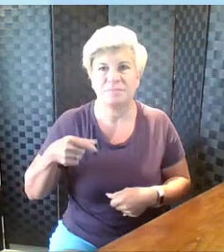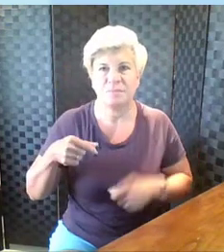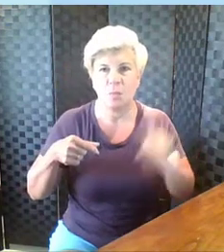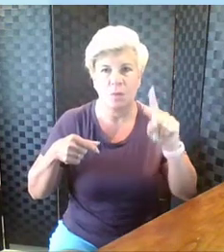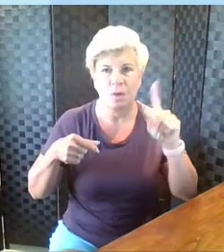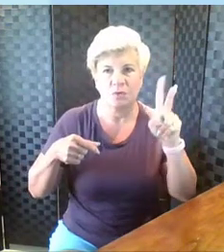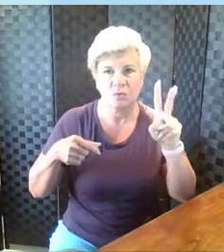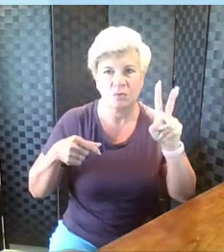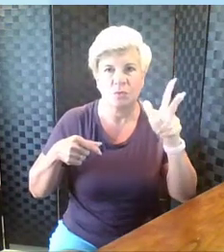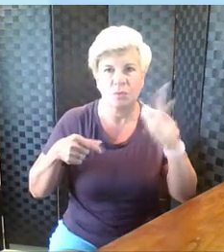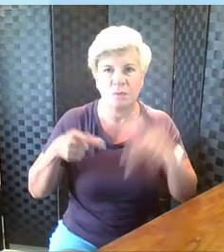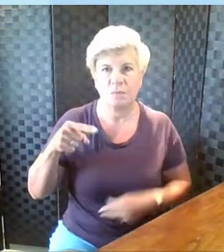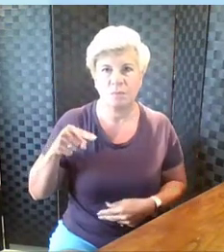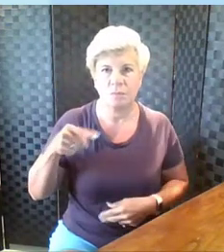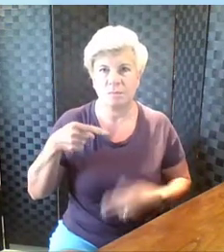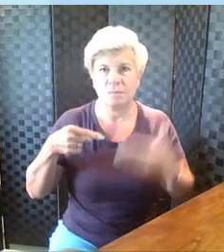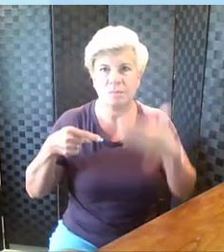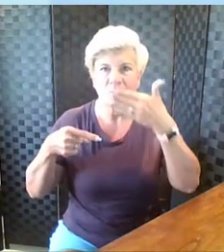Here we go.